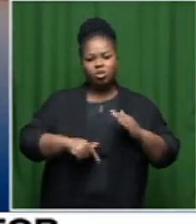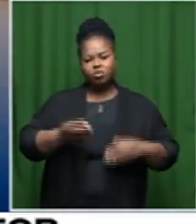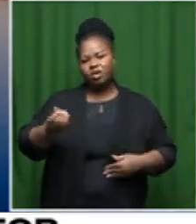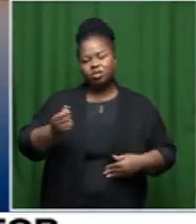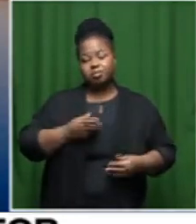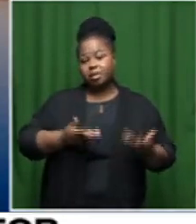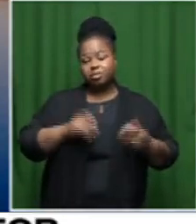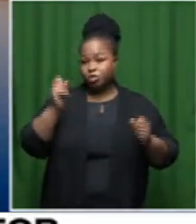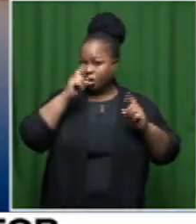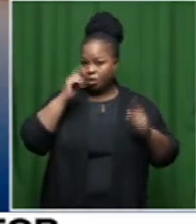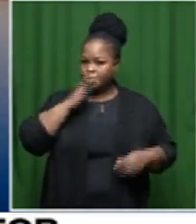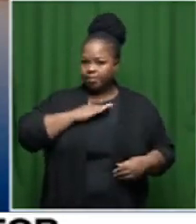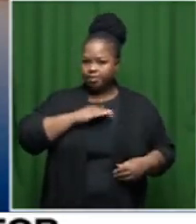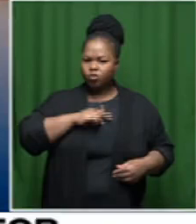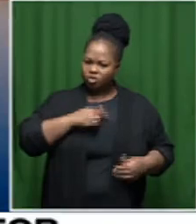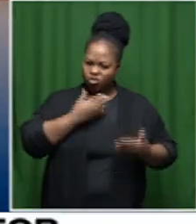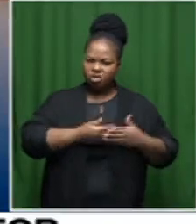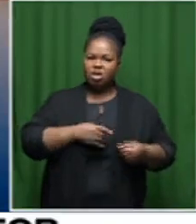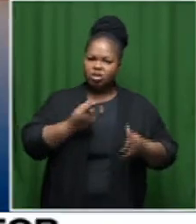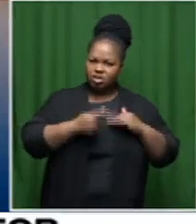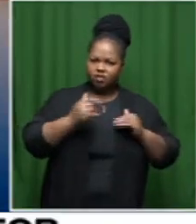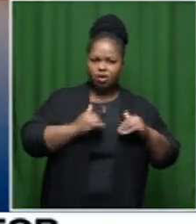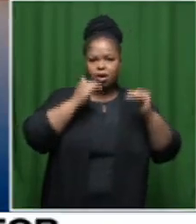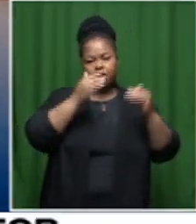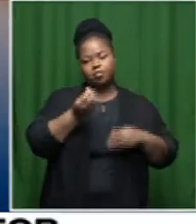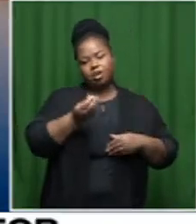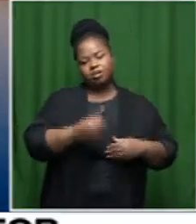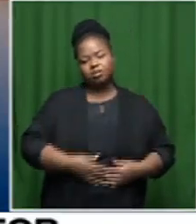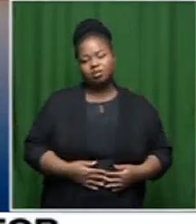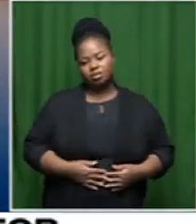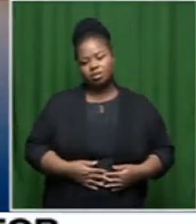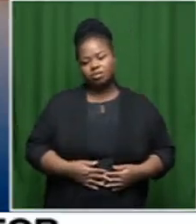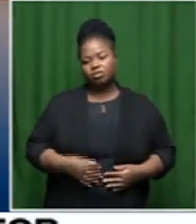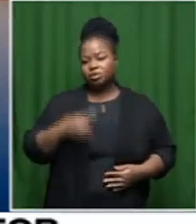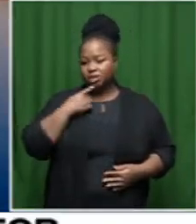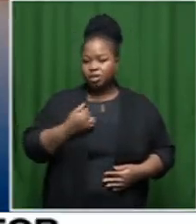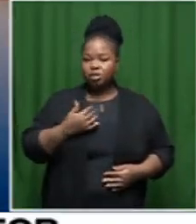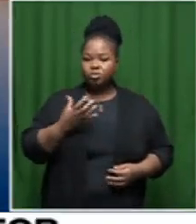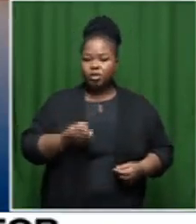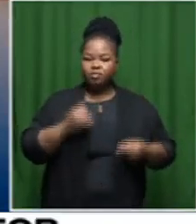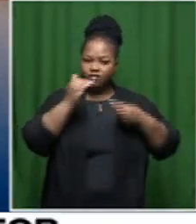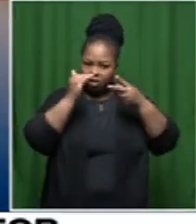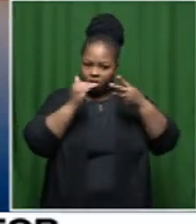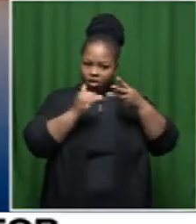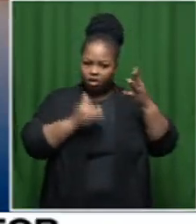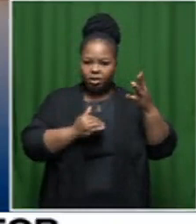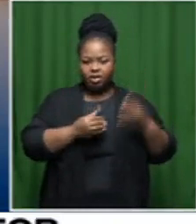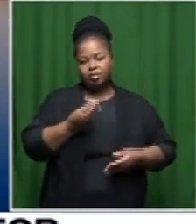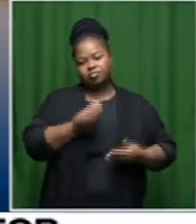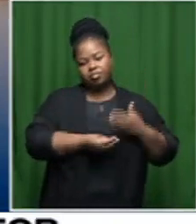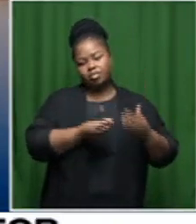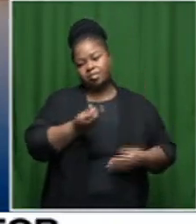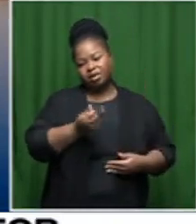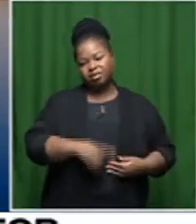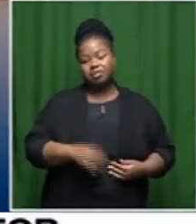aware that they can sell it for a higher price, or that the market, has prices like this, right? And also, if